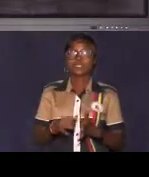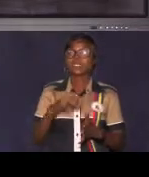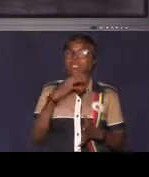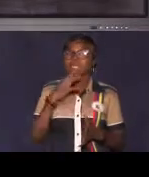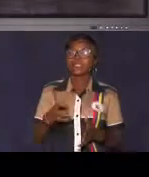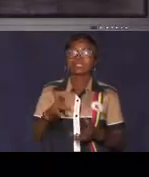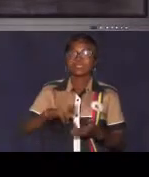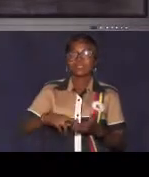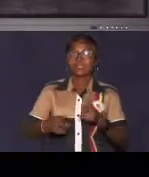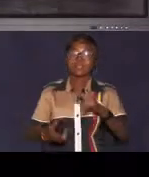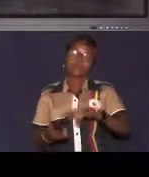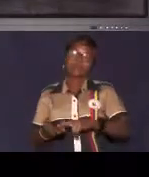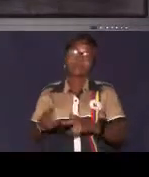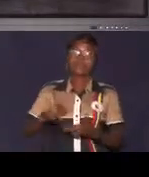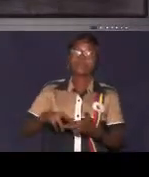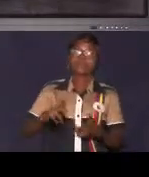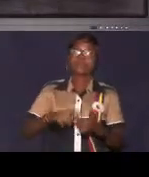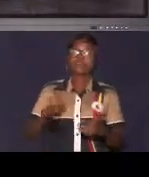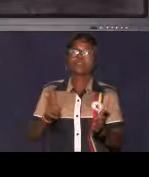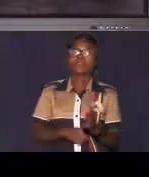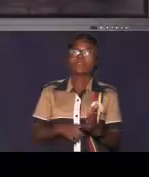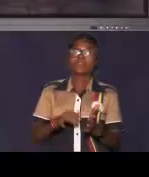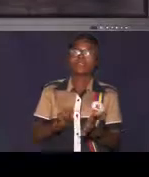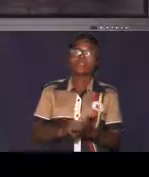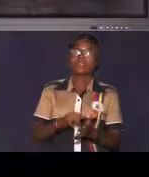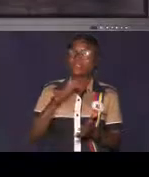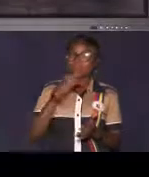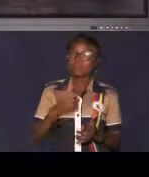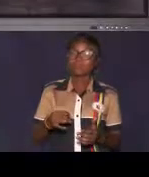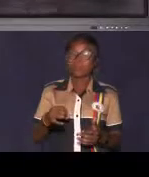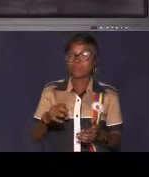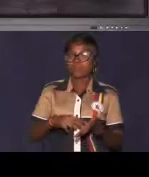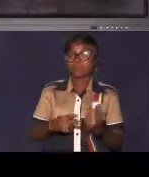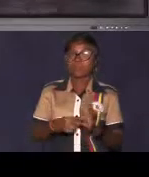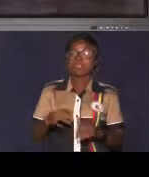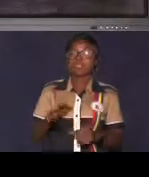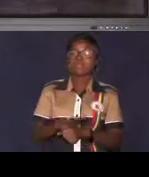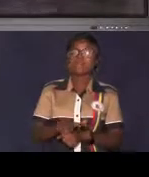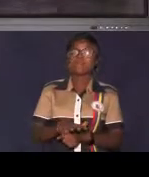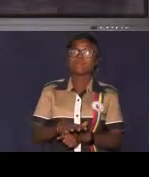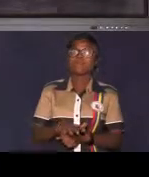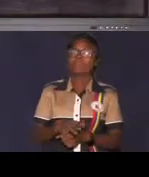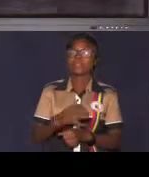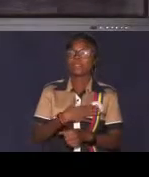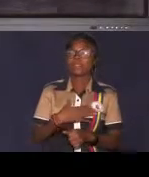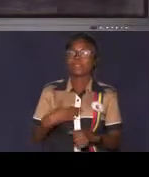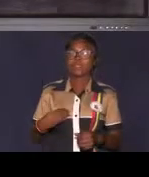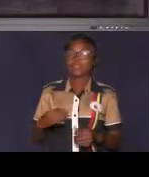have something that is relative, that relates to this, or that is